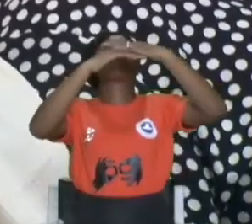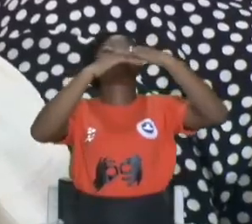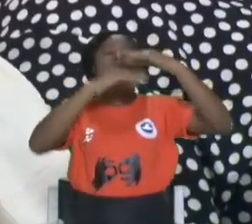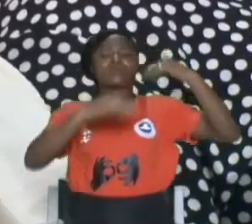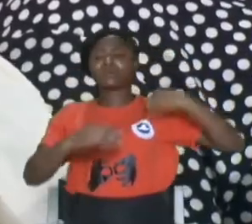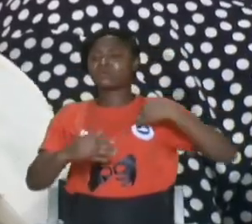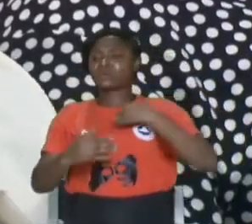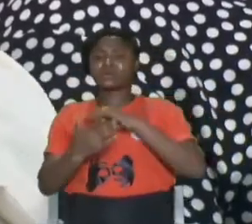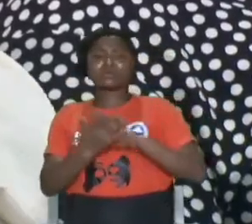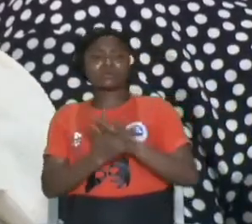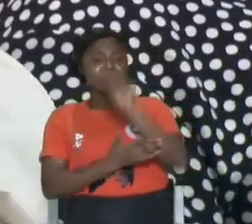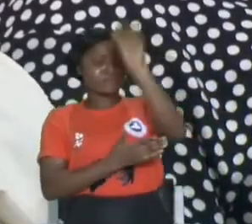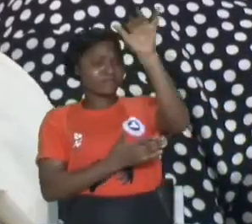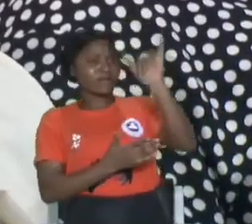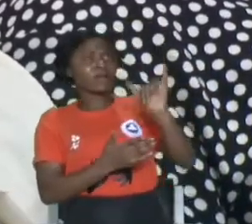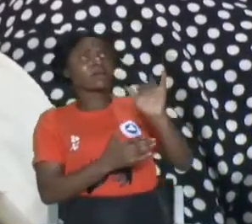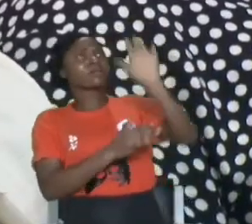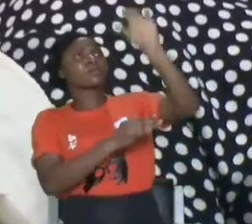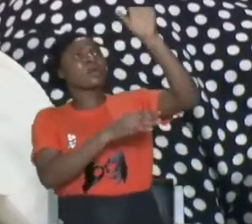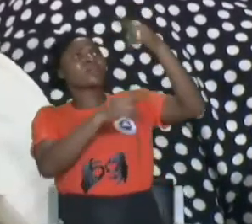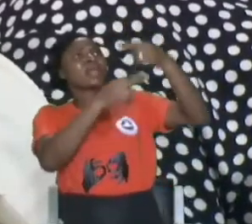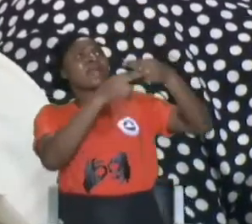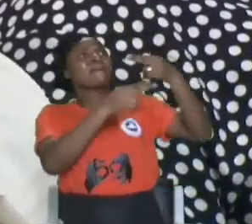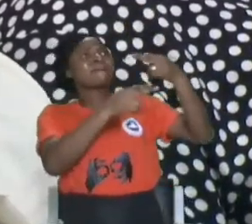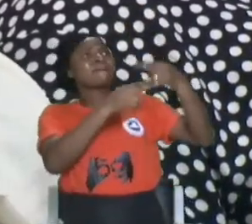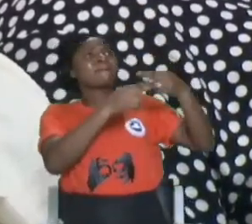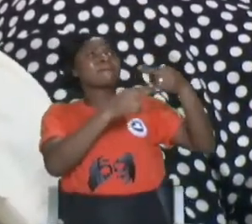We glorify your name.